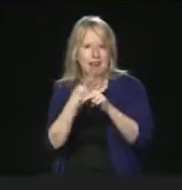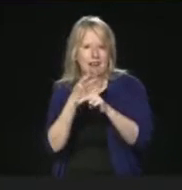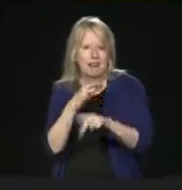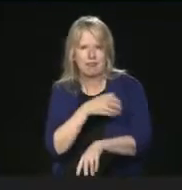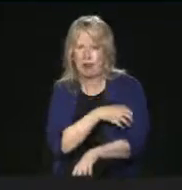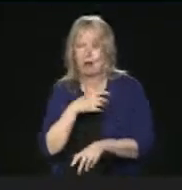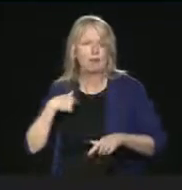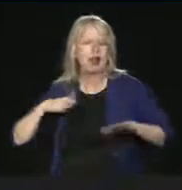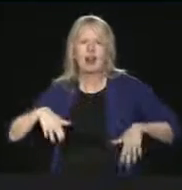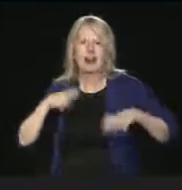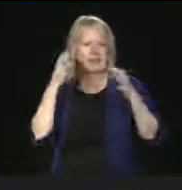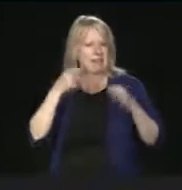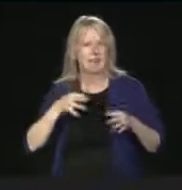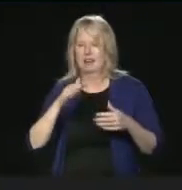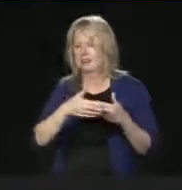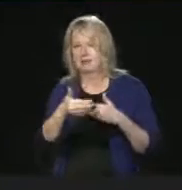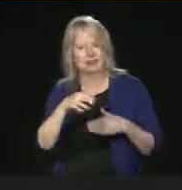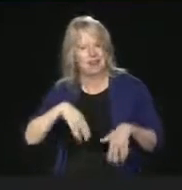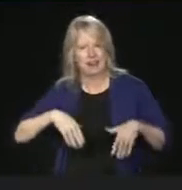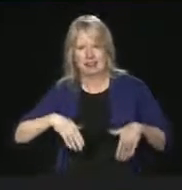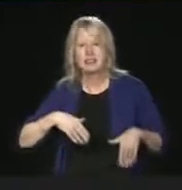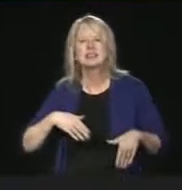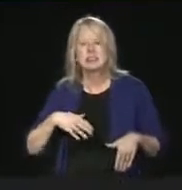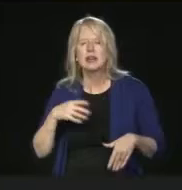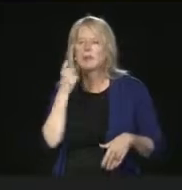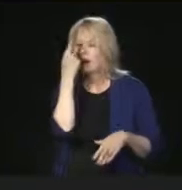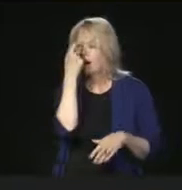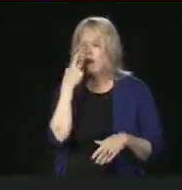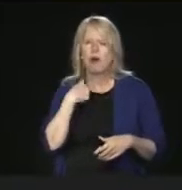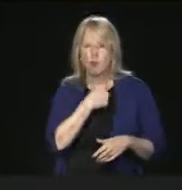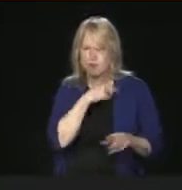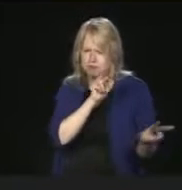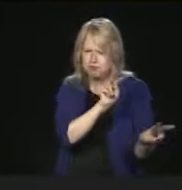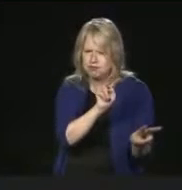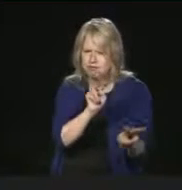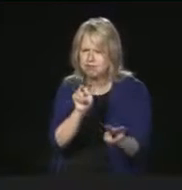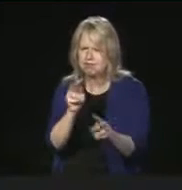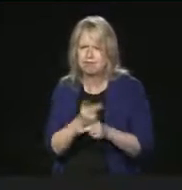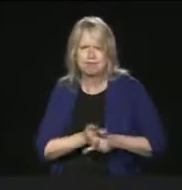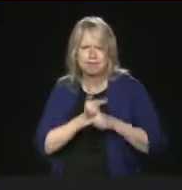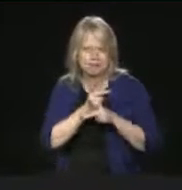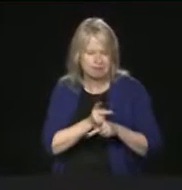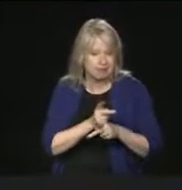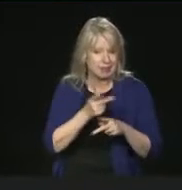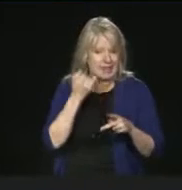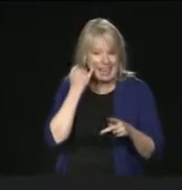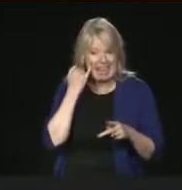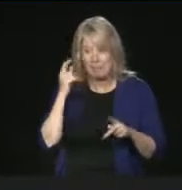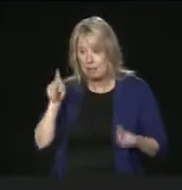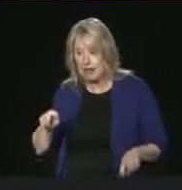stage yet, but we are looking very carefully at the situation to see if that will be needed.